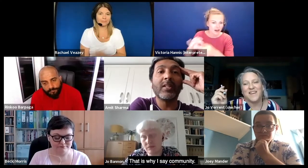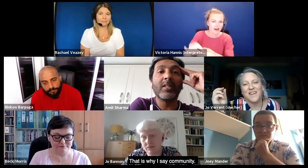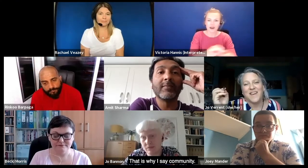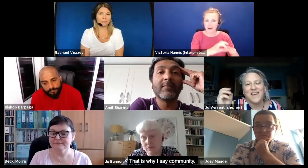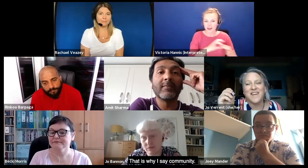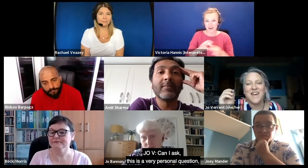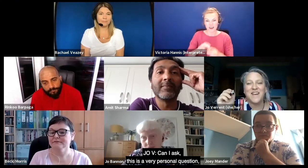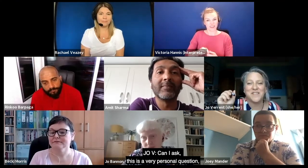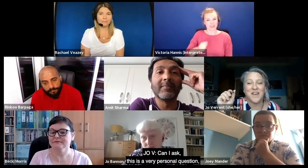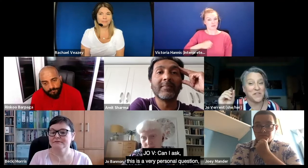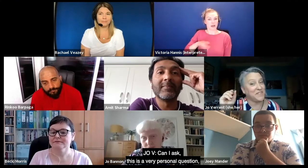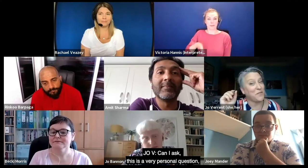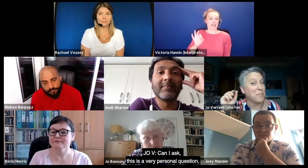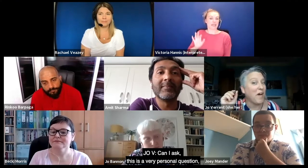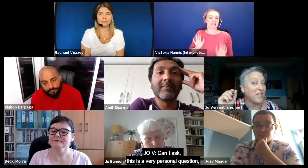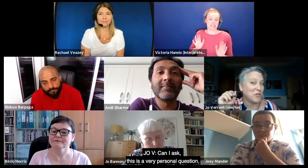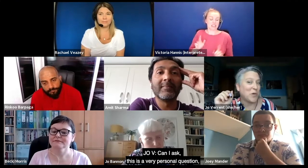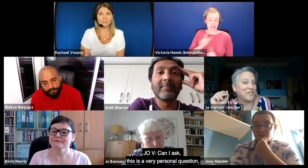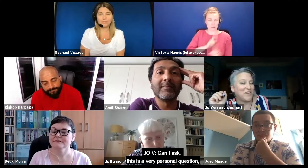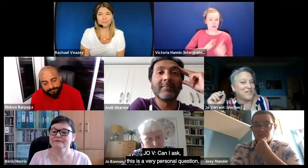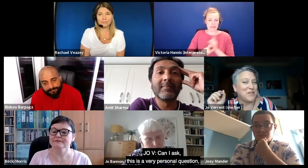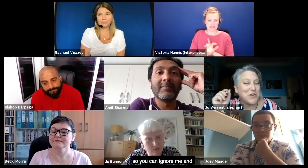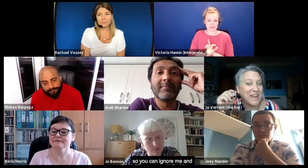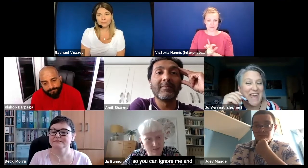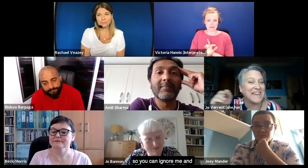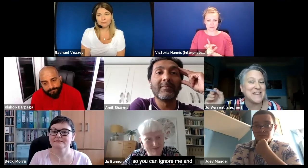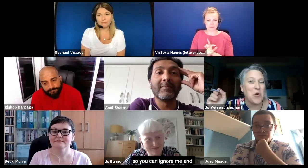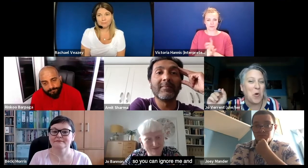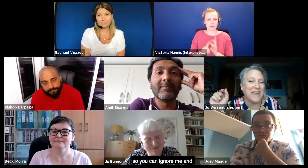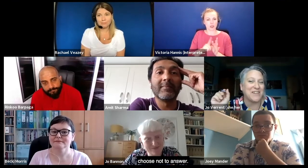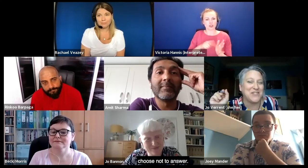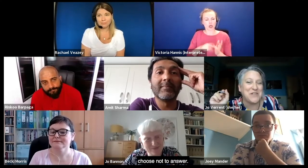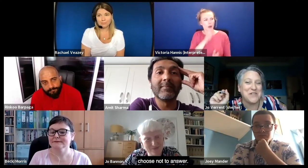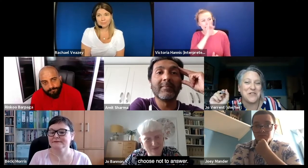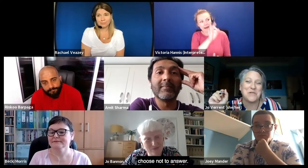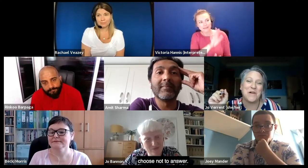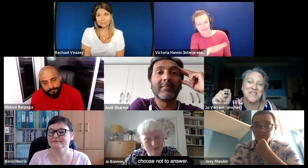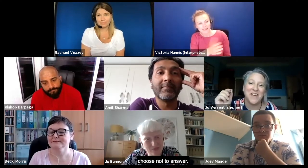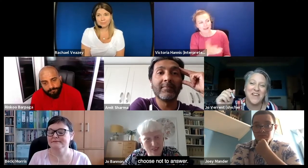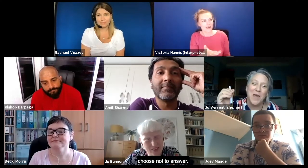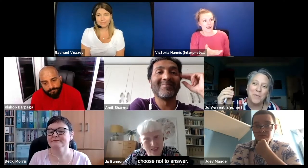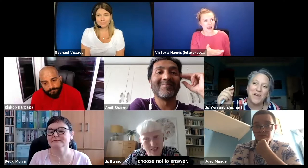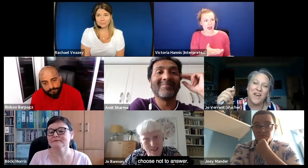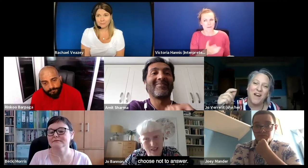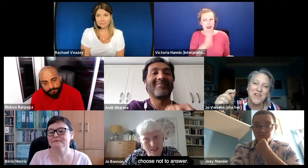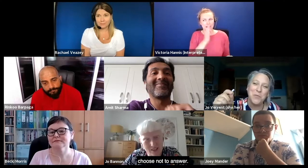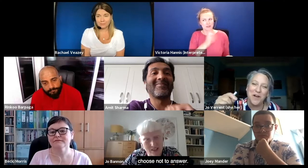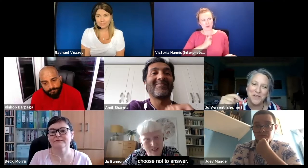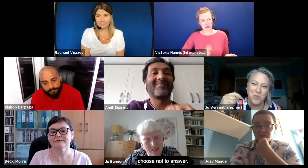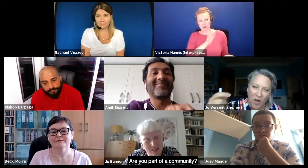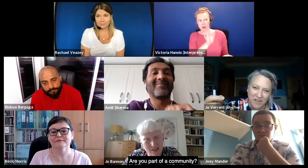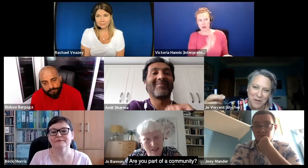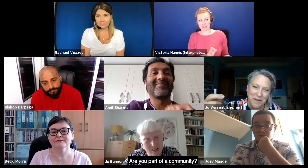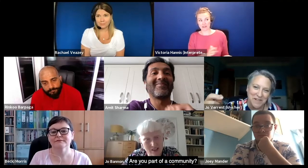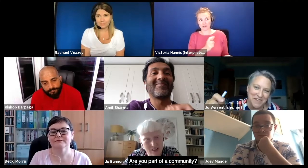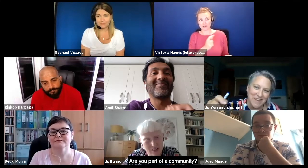community. Can I ask, and this is a very personal question, so you can ignore me and choose not to answer, but are you part of